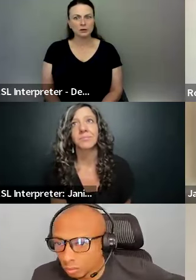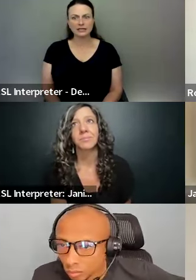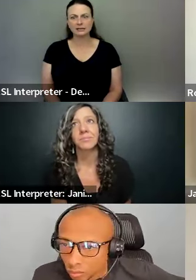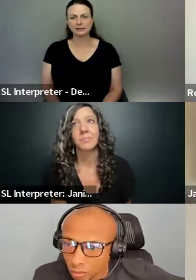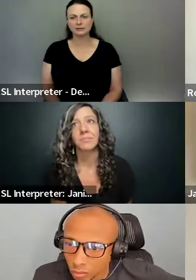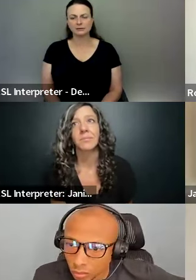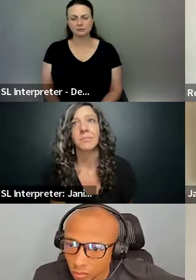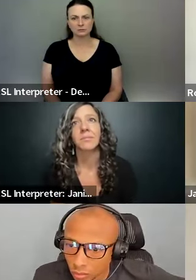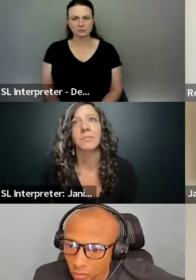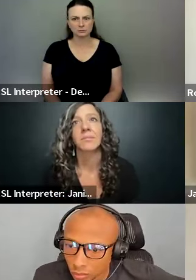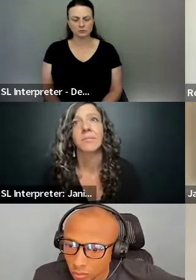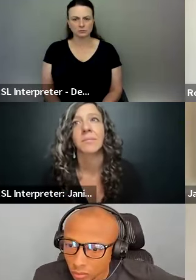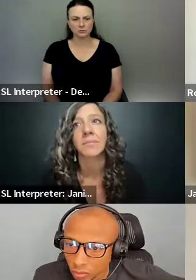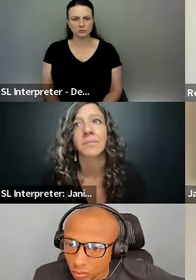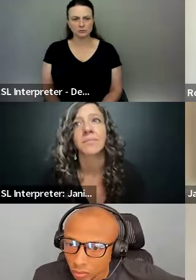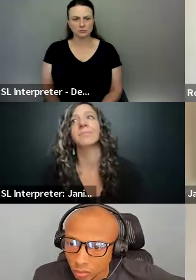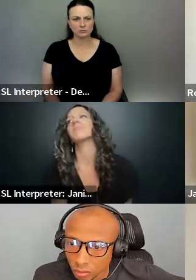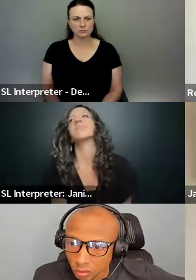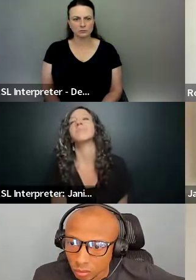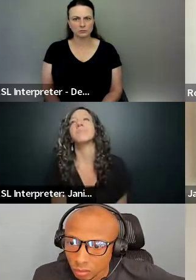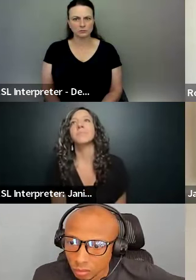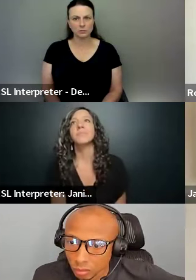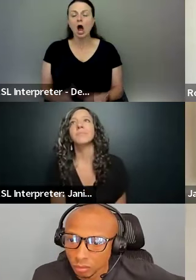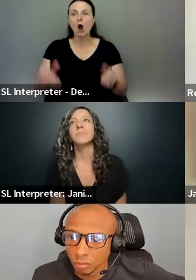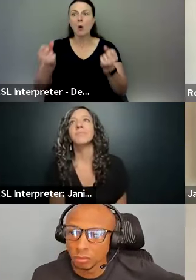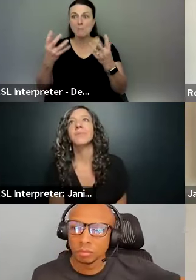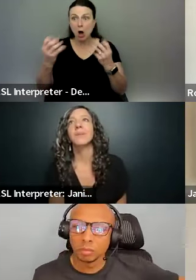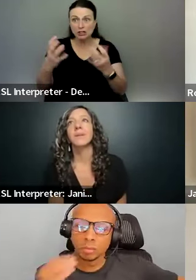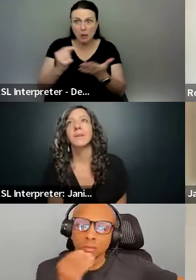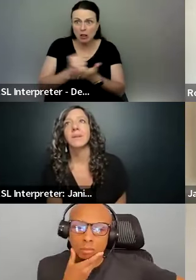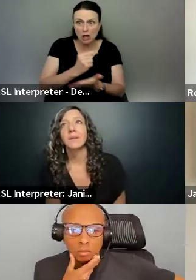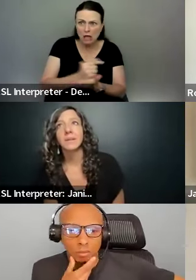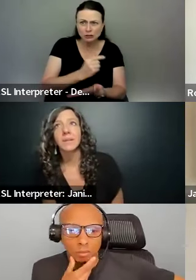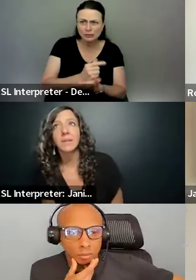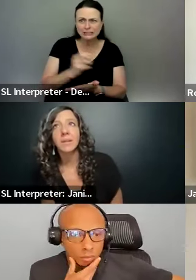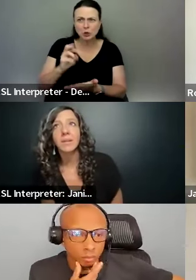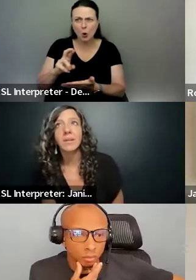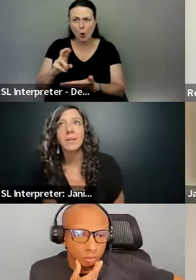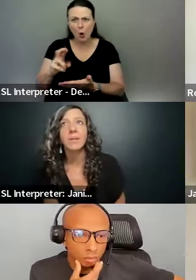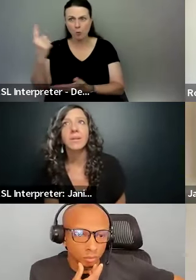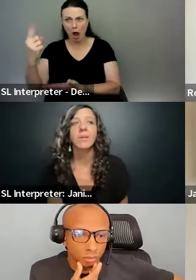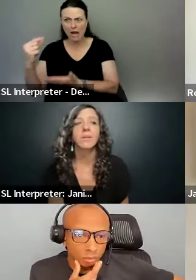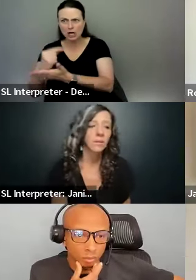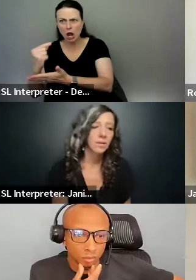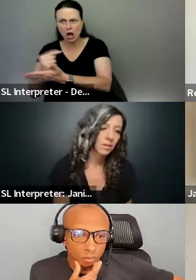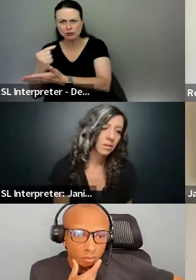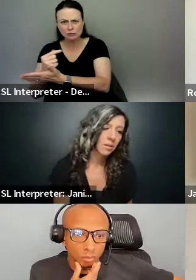So in one video, you are actually covering multiple glossaries, or per glossary, there is one